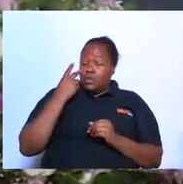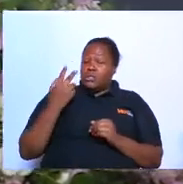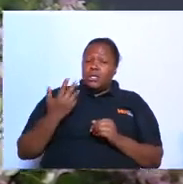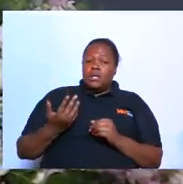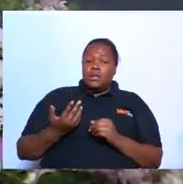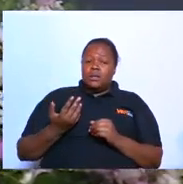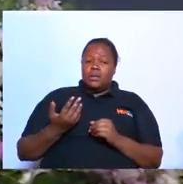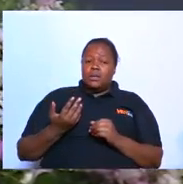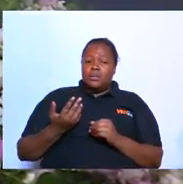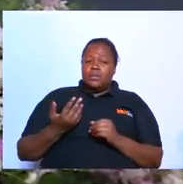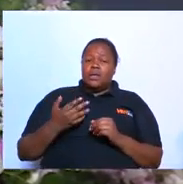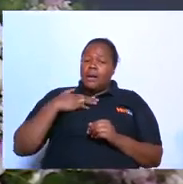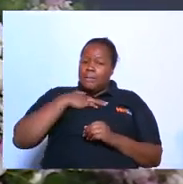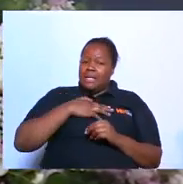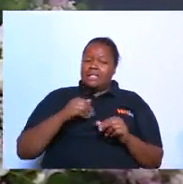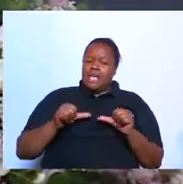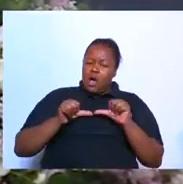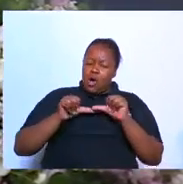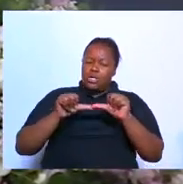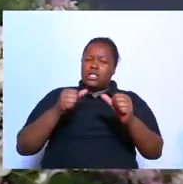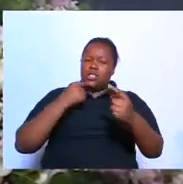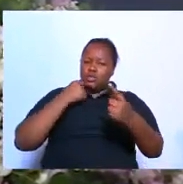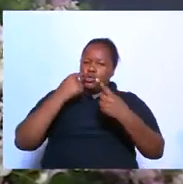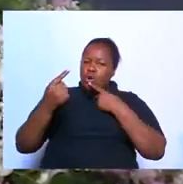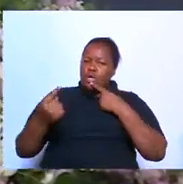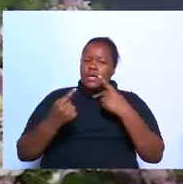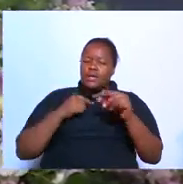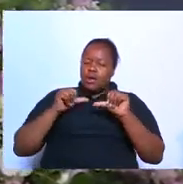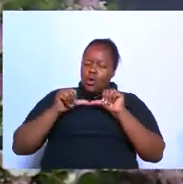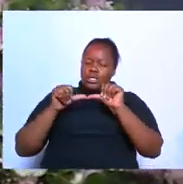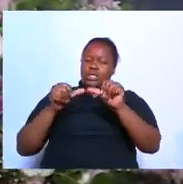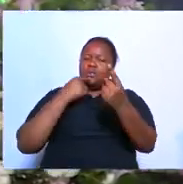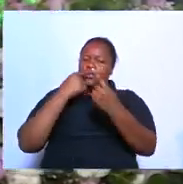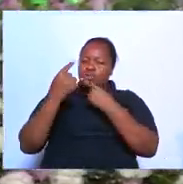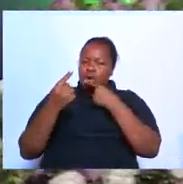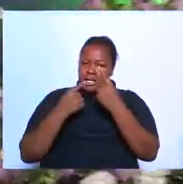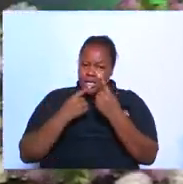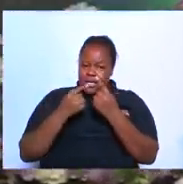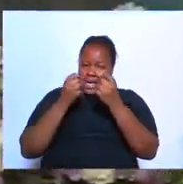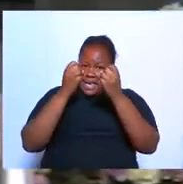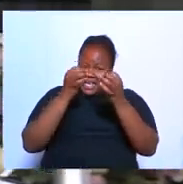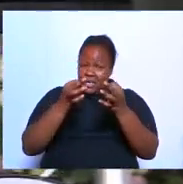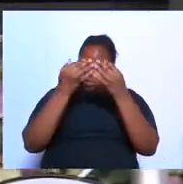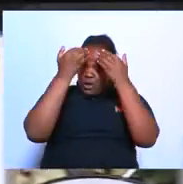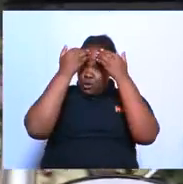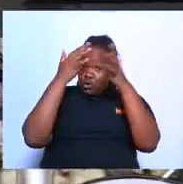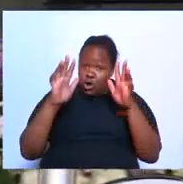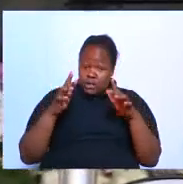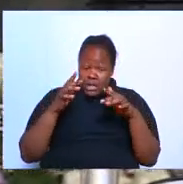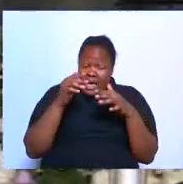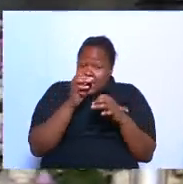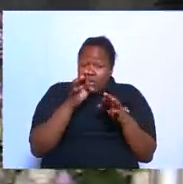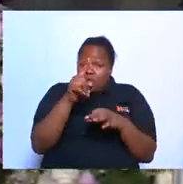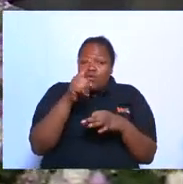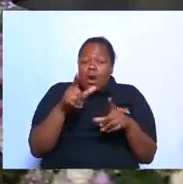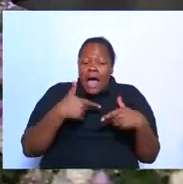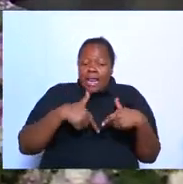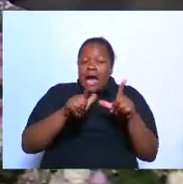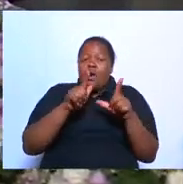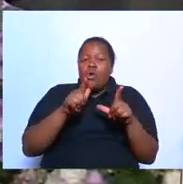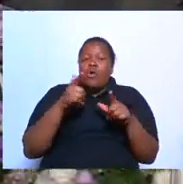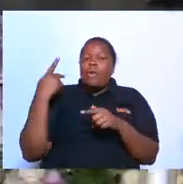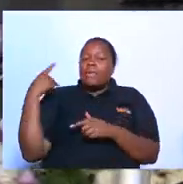see keep on talking keep on talking if you don't allow your spouse to